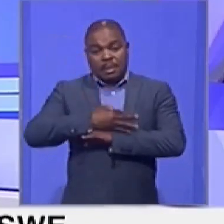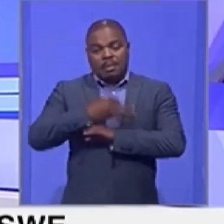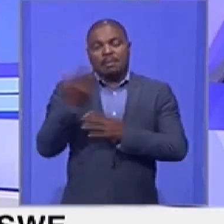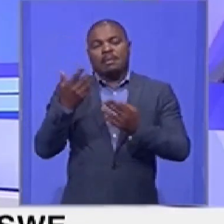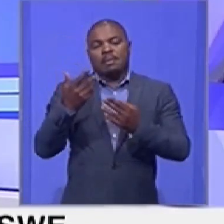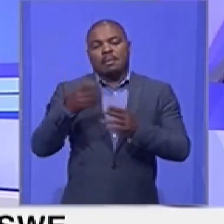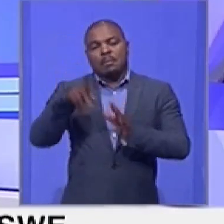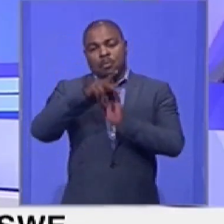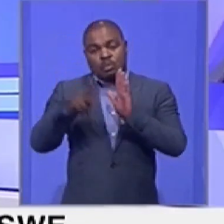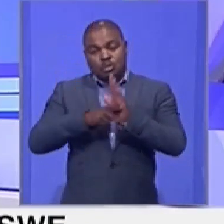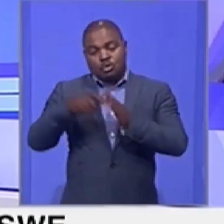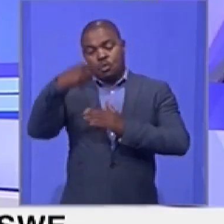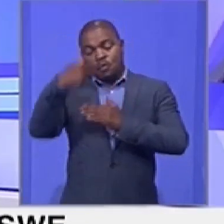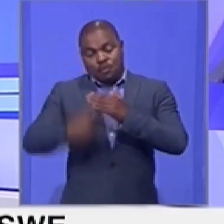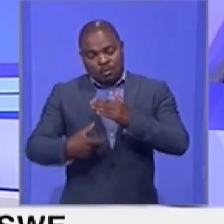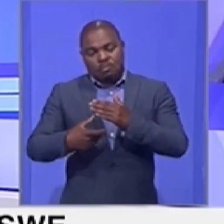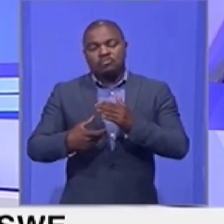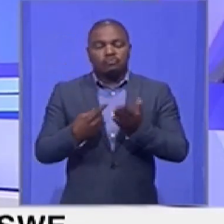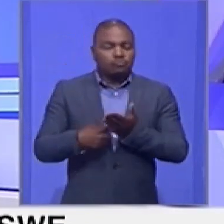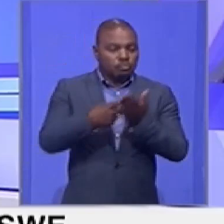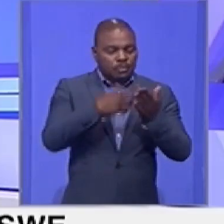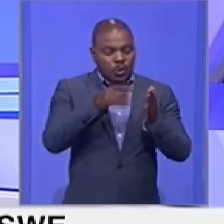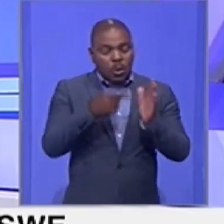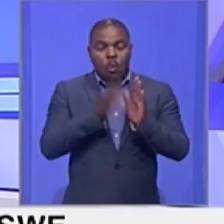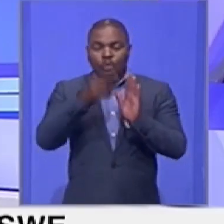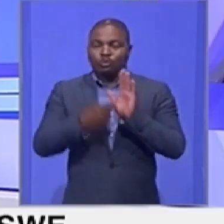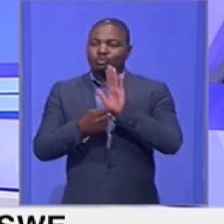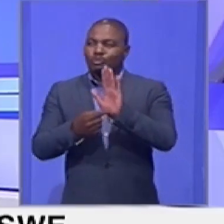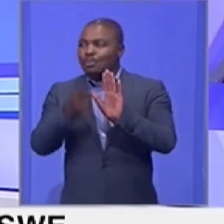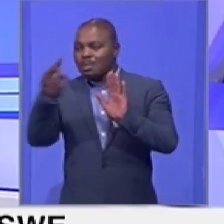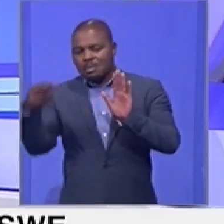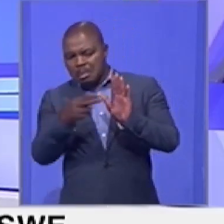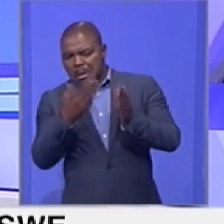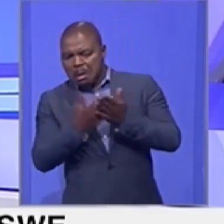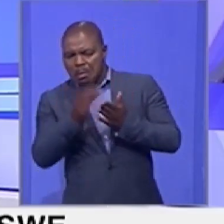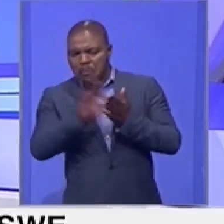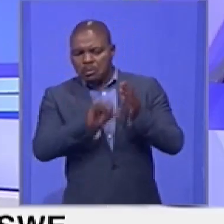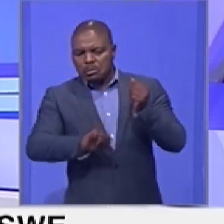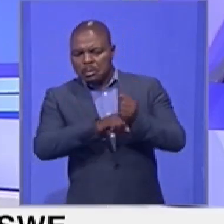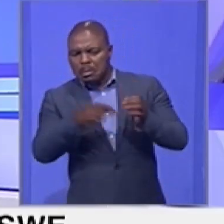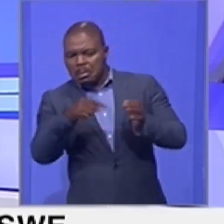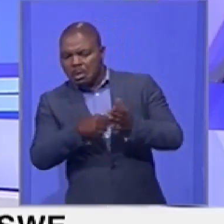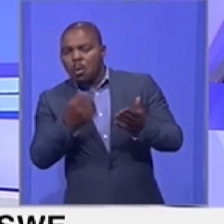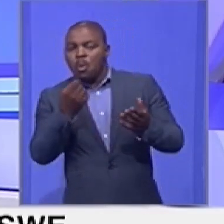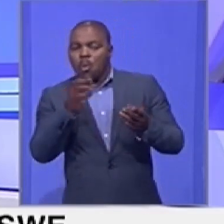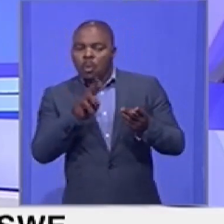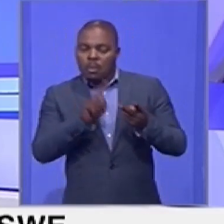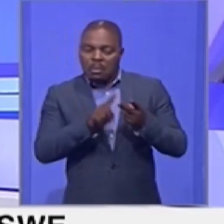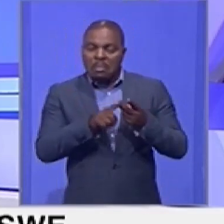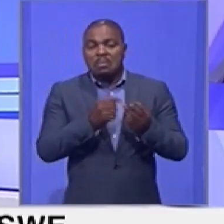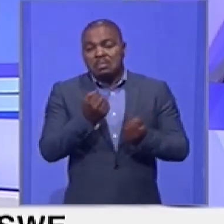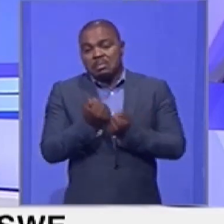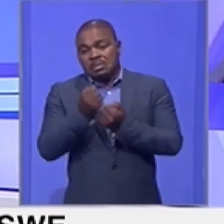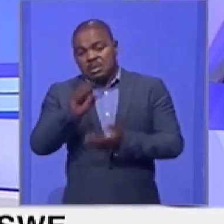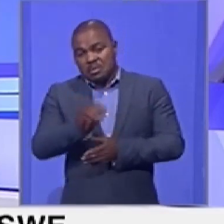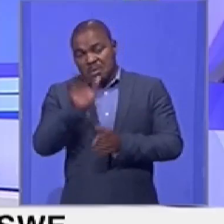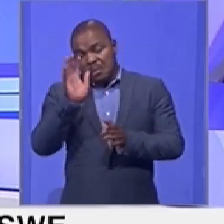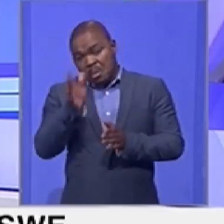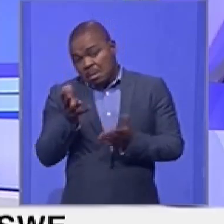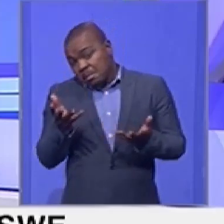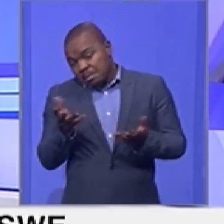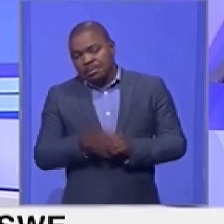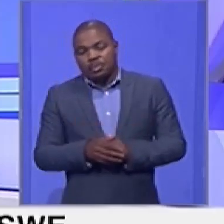tlile go supa fa lekoko leno le tshwanetse go voutelwa ebile le ipaakanyeditse go fetola matshelo a maAforika Borwa. Mashaba o